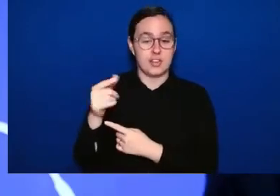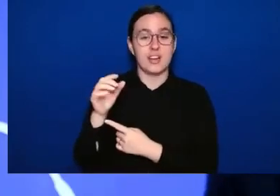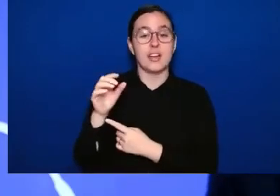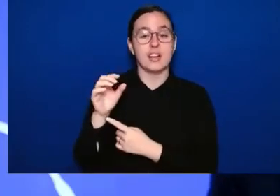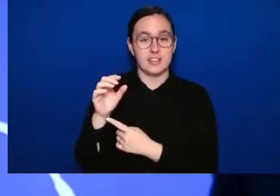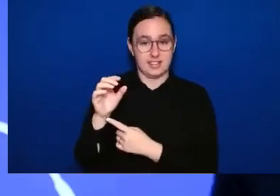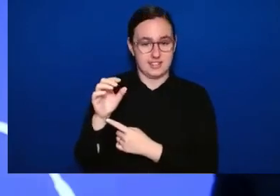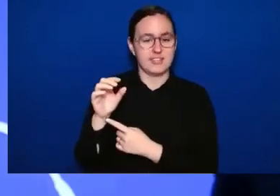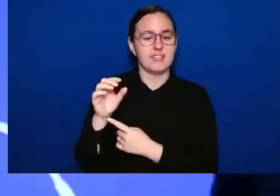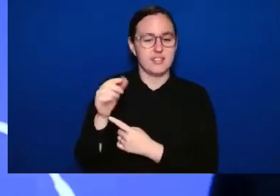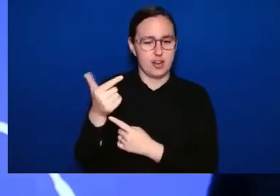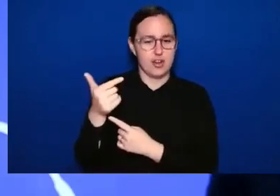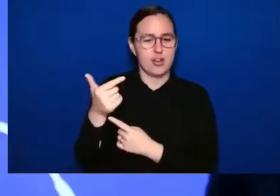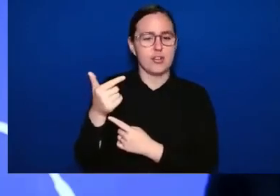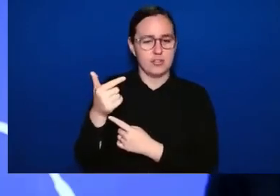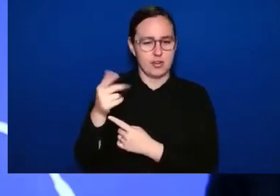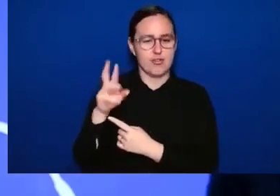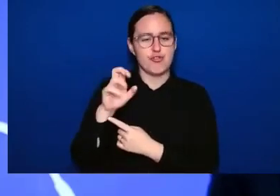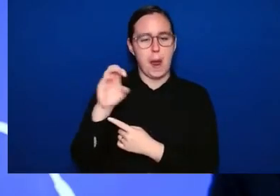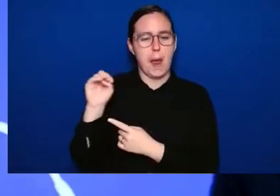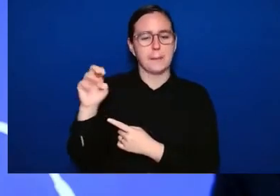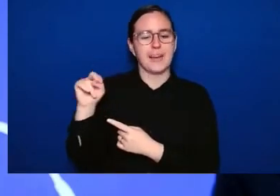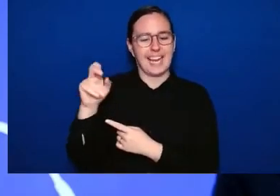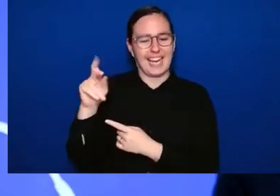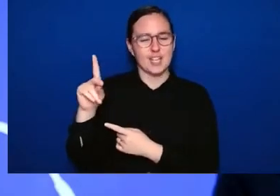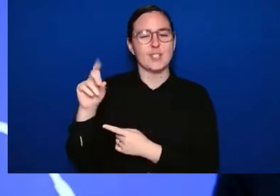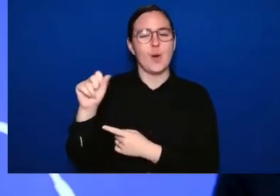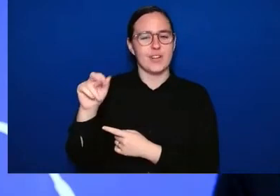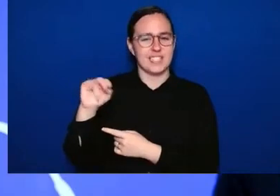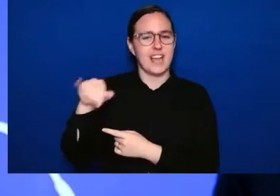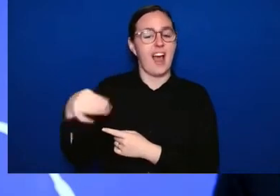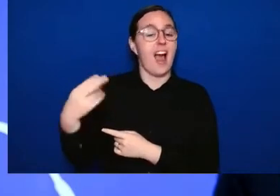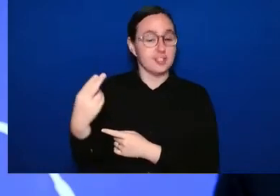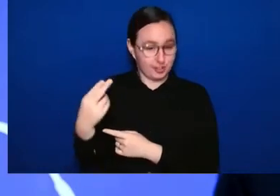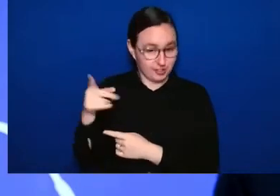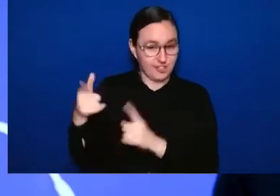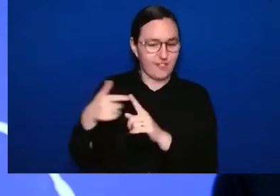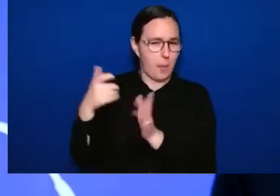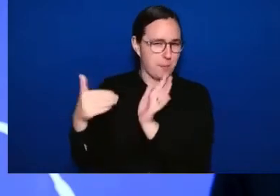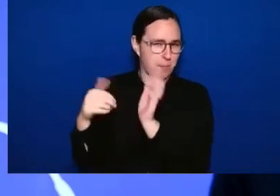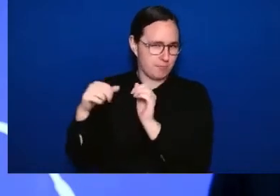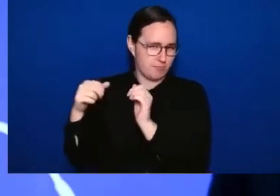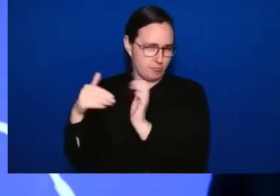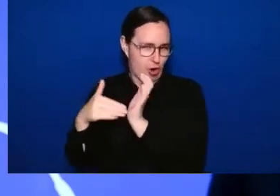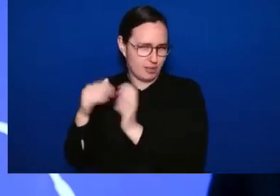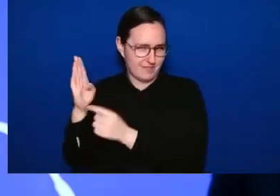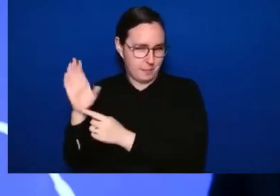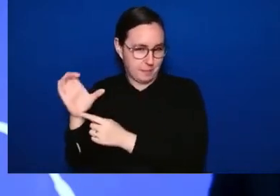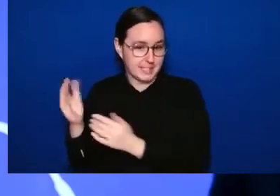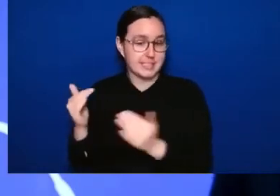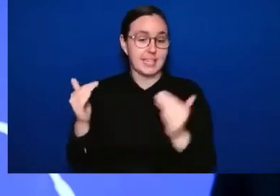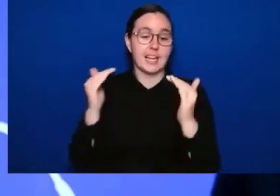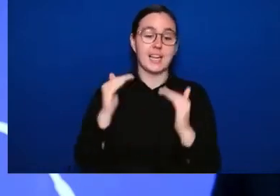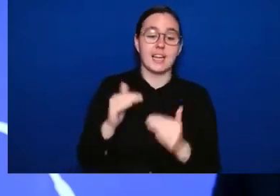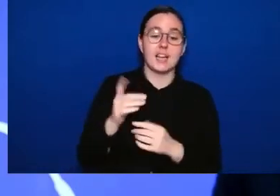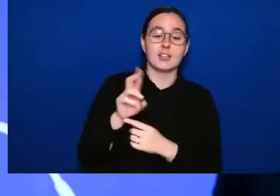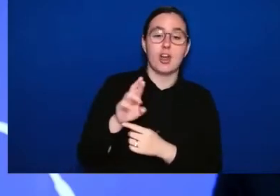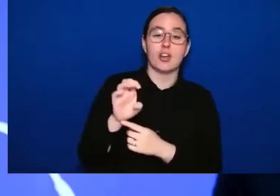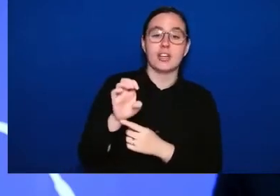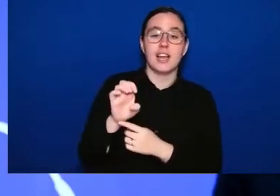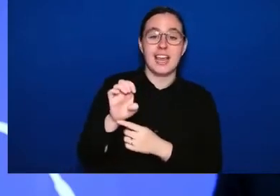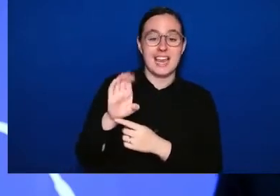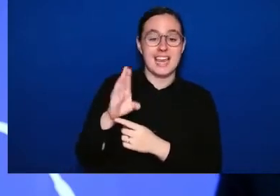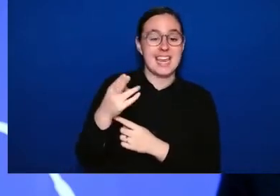family doctor currently working at the Arbutus Family Medicine Center Clinic in Victoria.